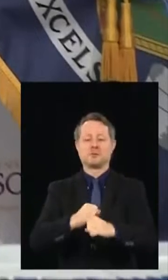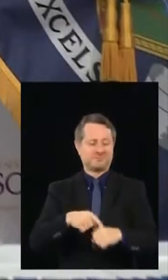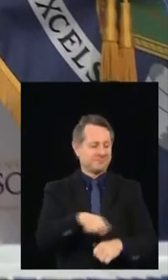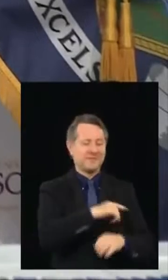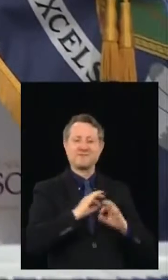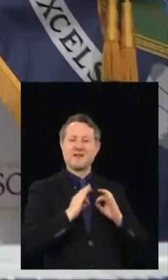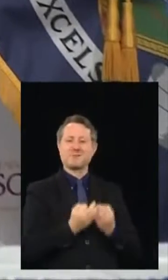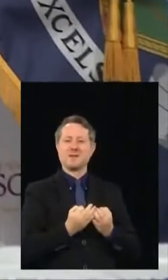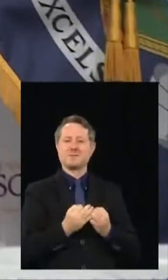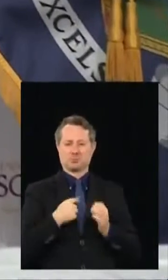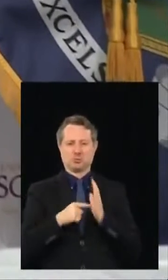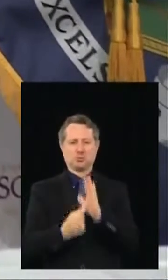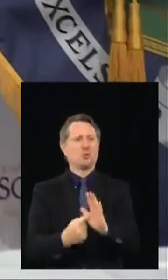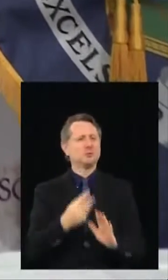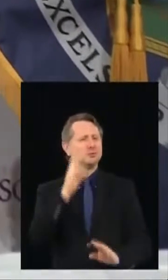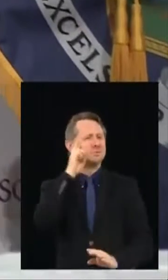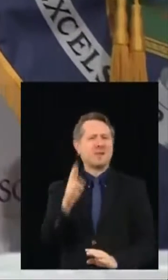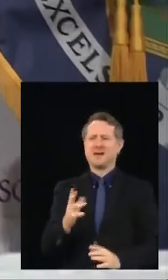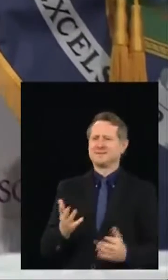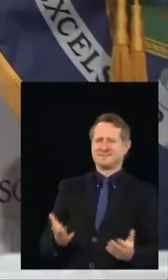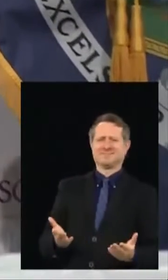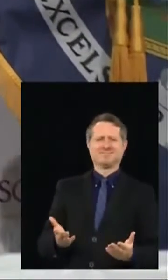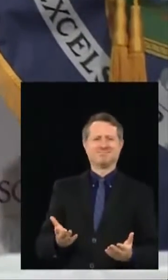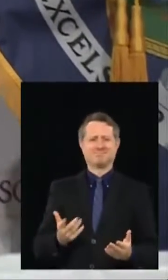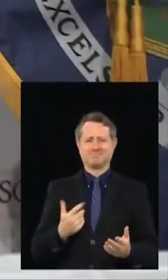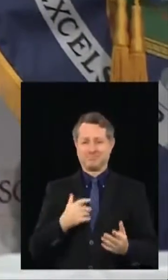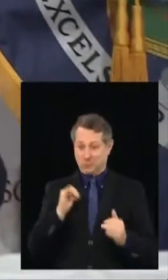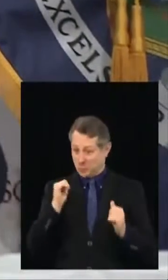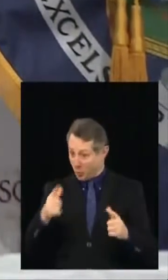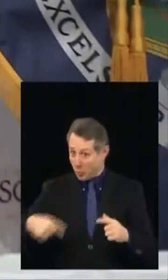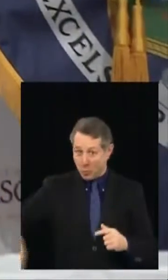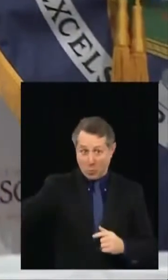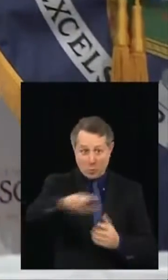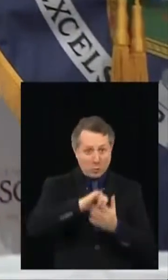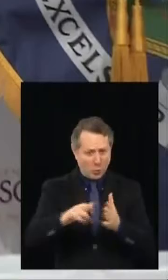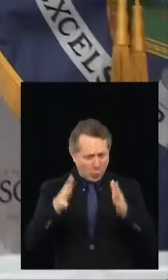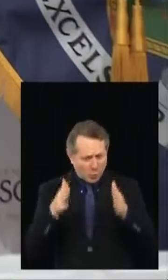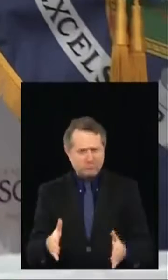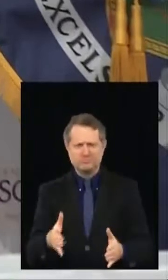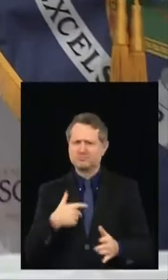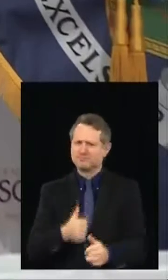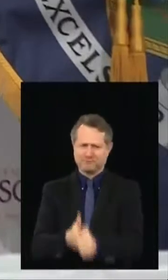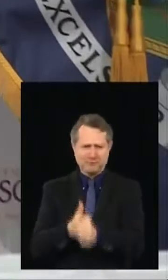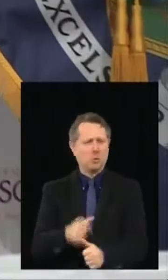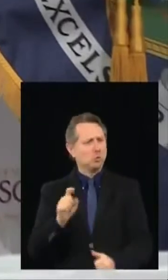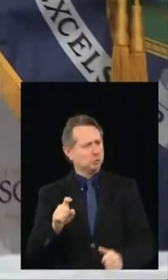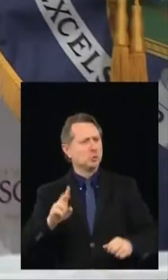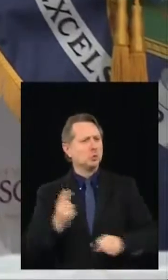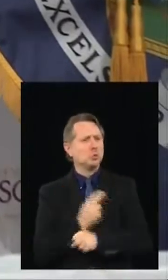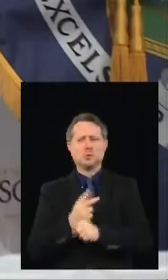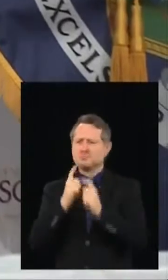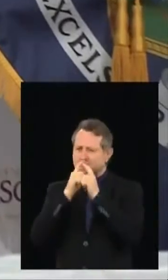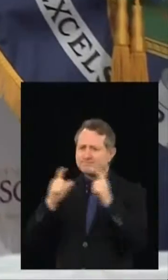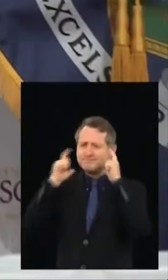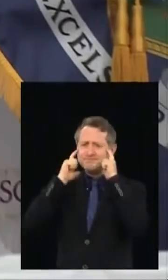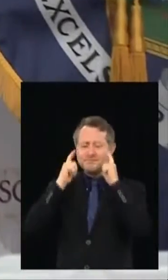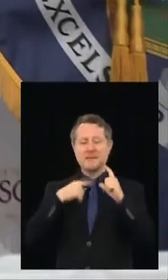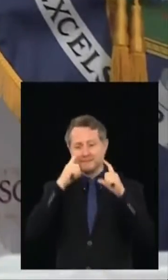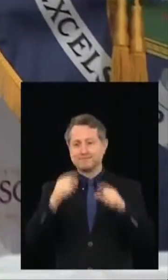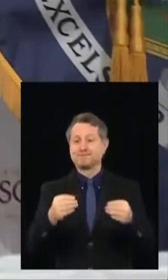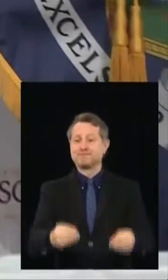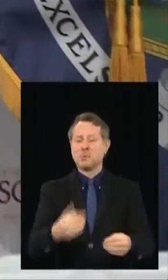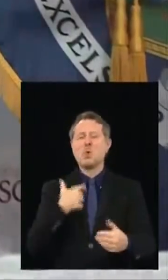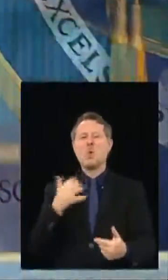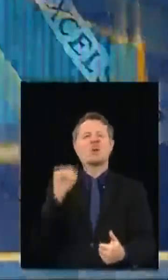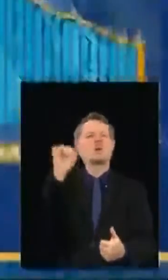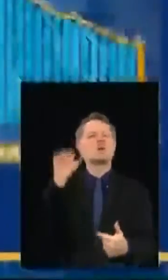respect. And all New Yorkers, I believe, should do it. Let's talk about the facts today and the